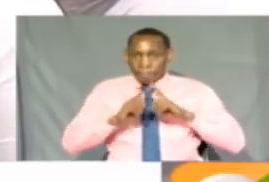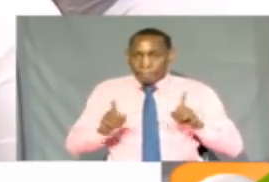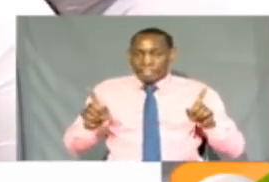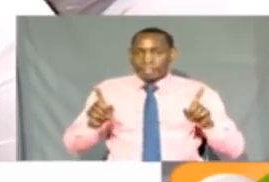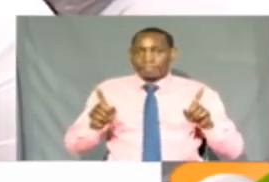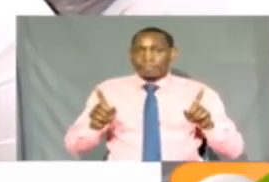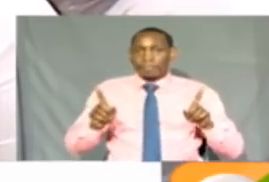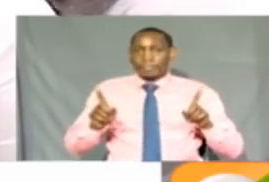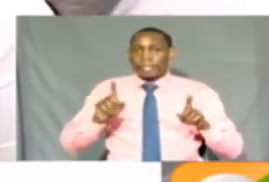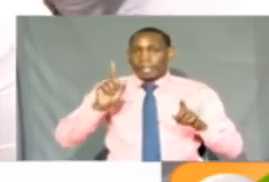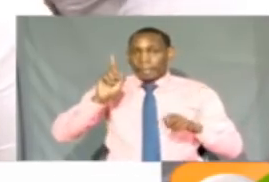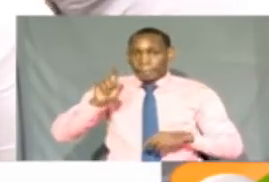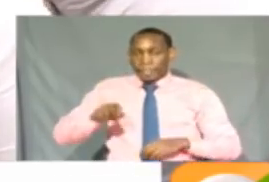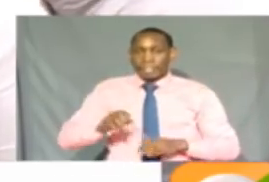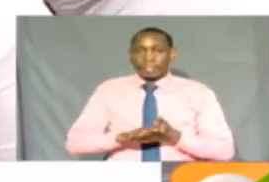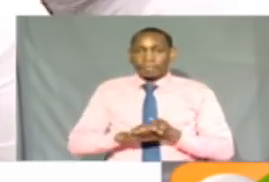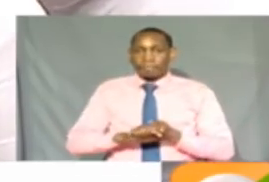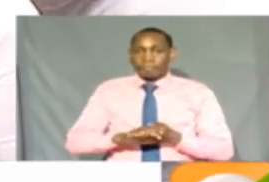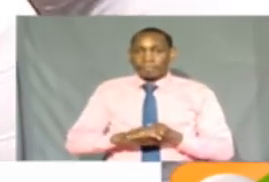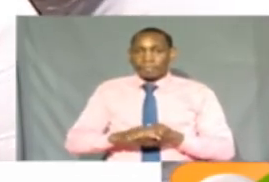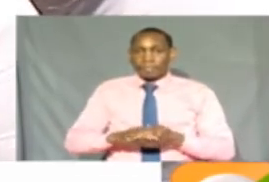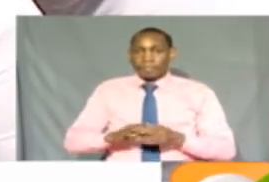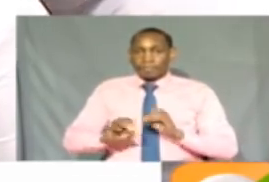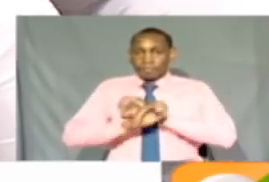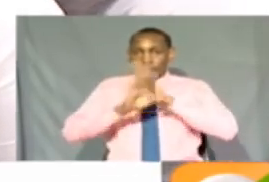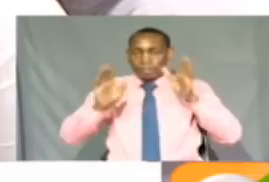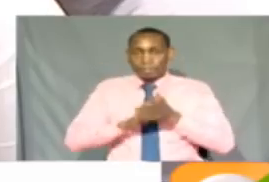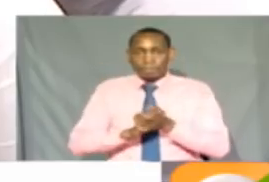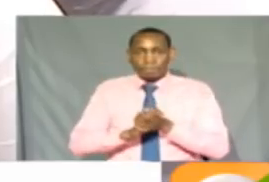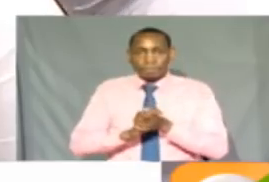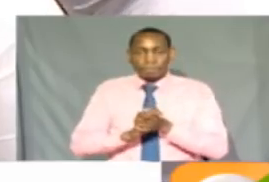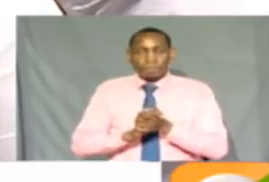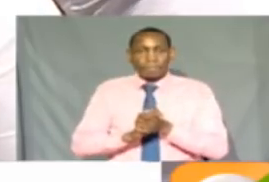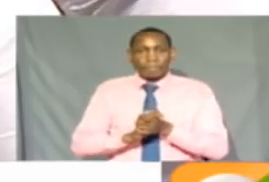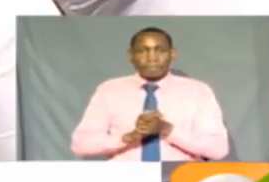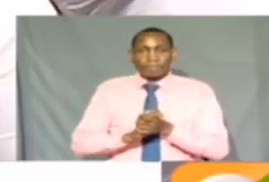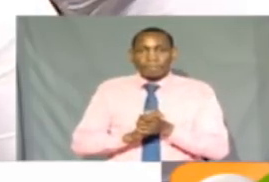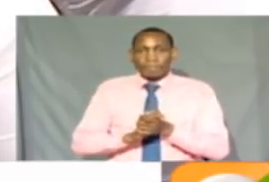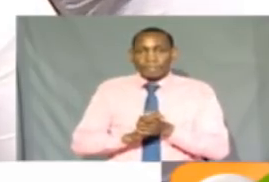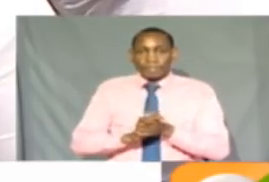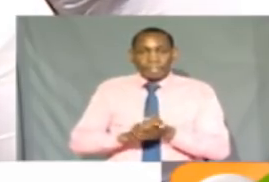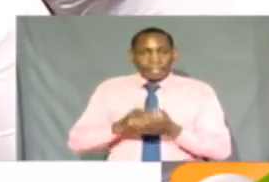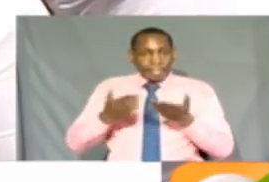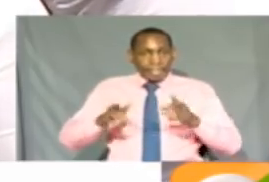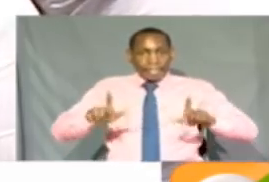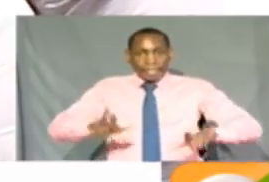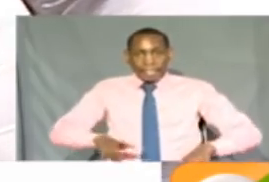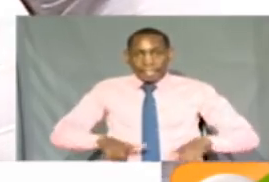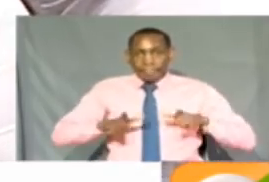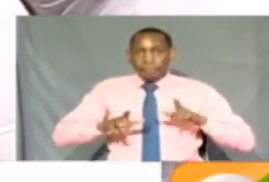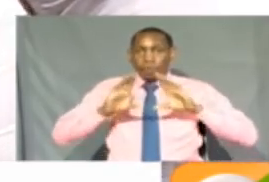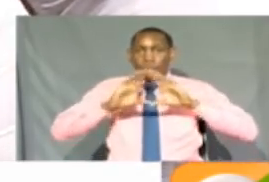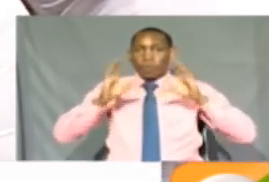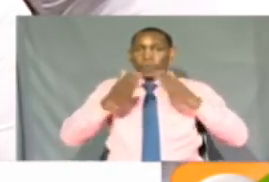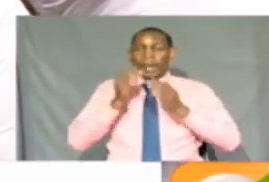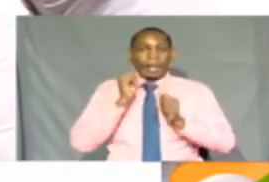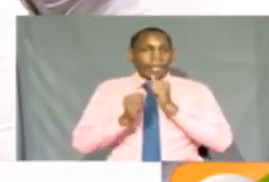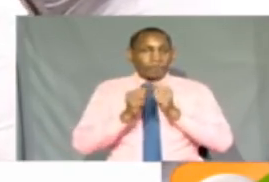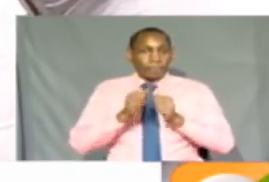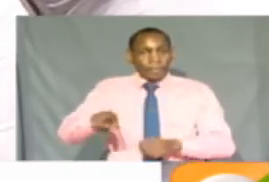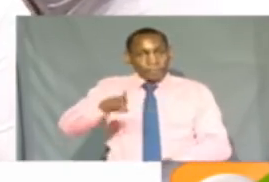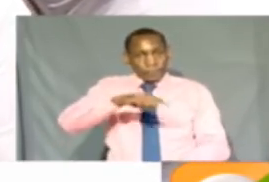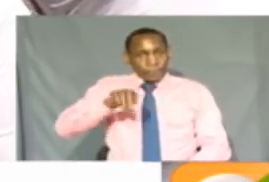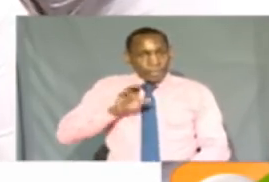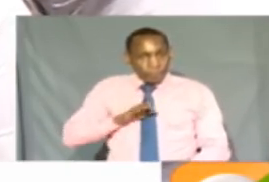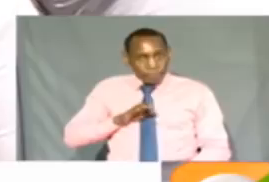to say things the way they are and stop fantasizing about things that will never become a reality, because we are living in a very competitive world. And we